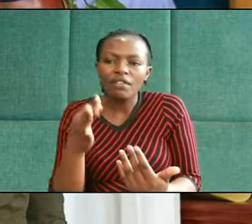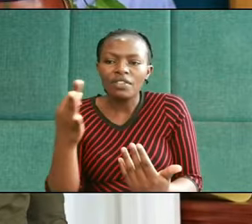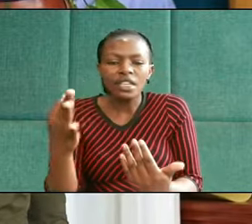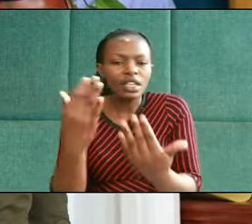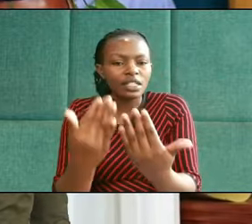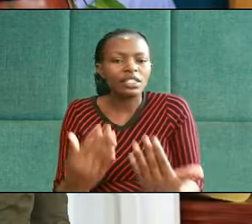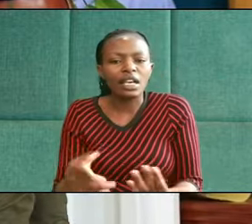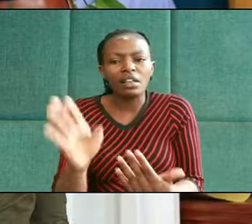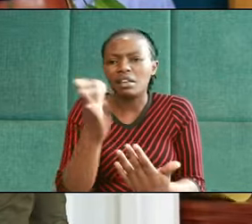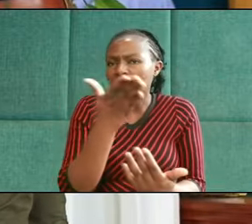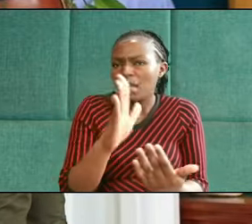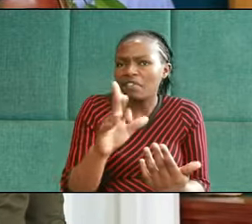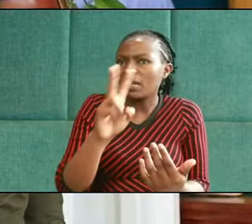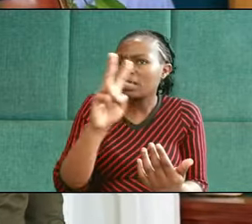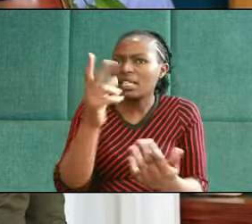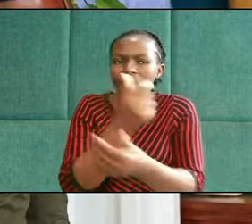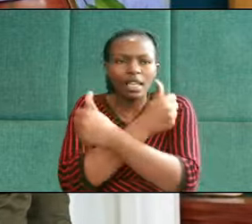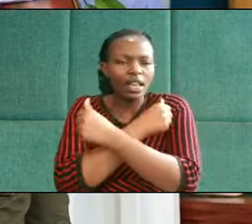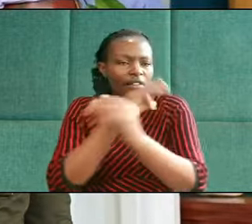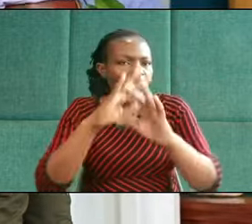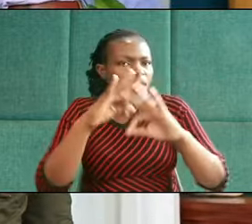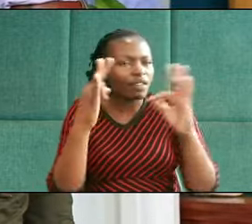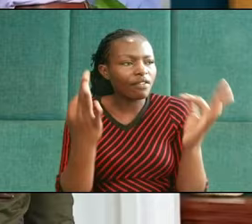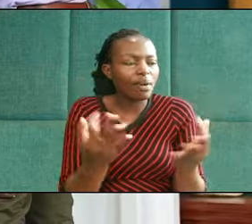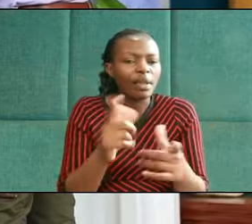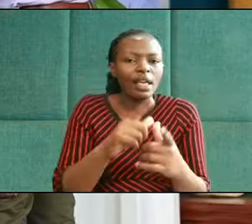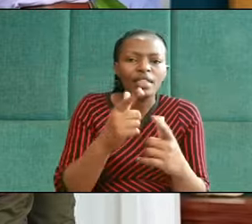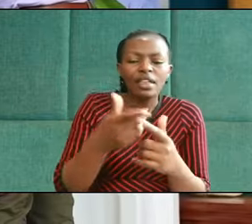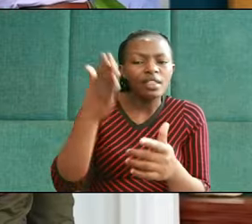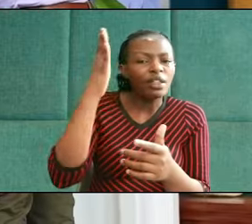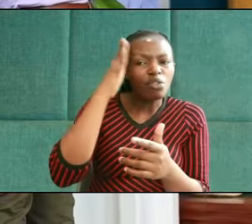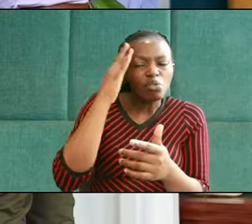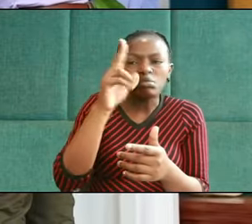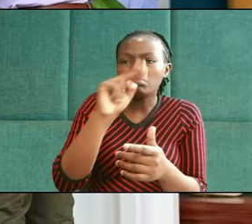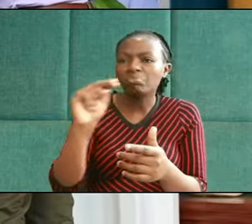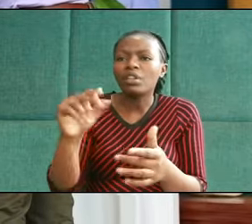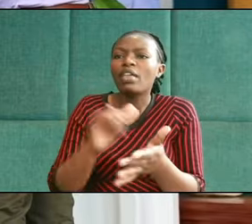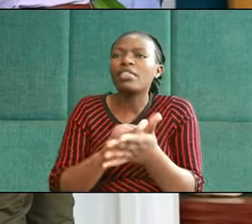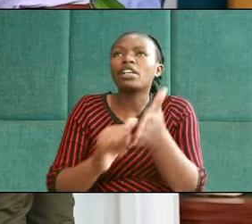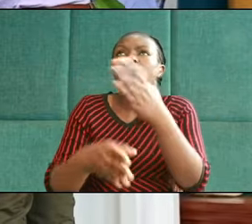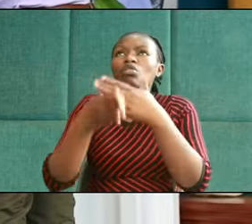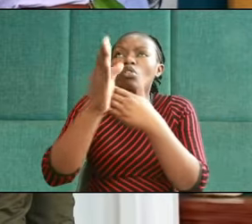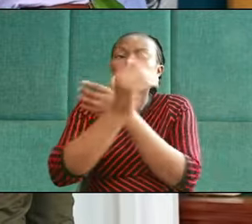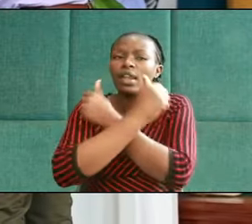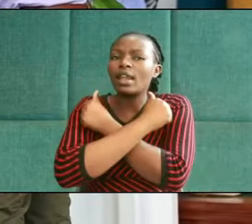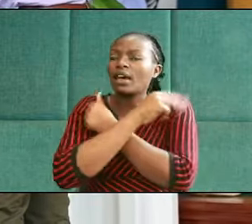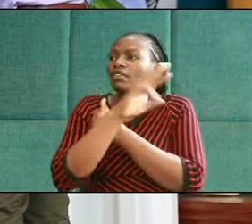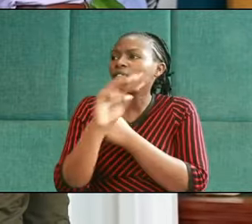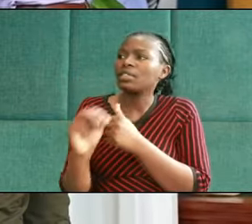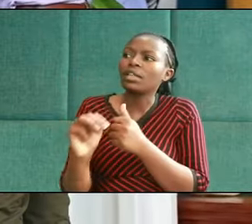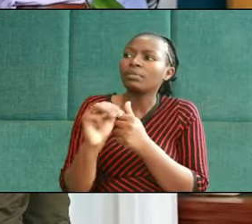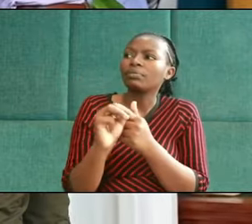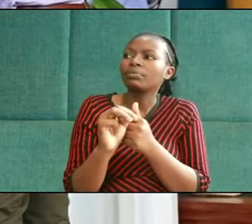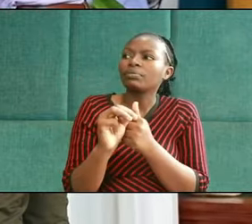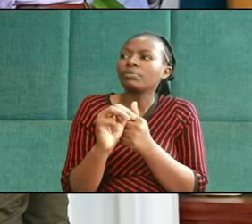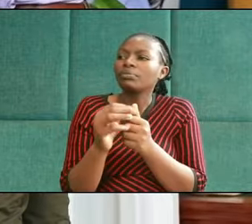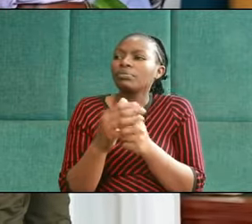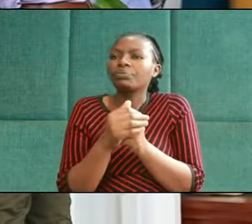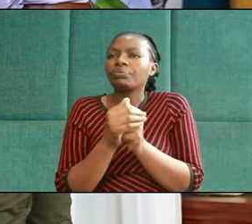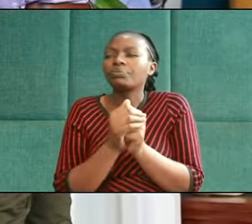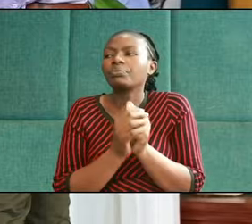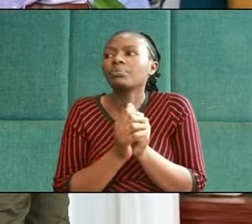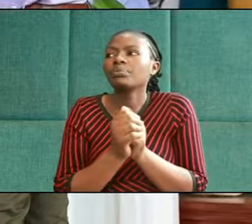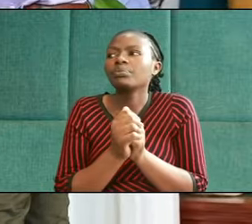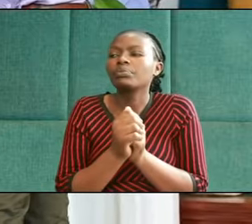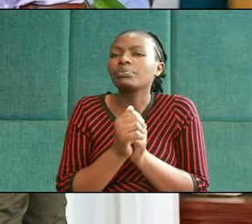the love in the family, will they know that God really loves them? No, a child will not comprehend God's love if